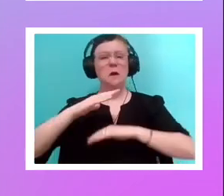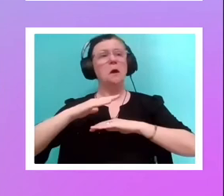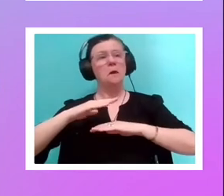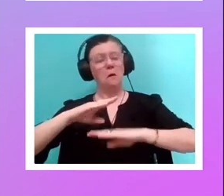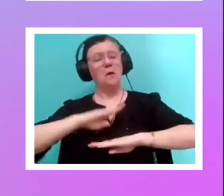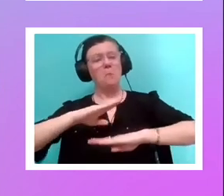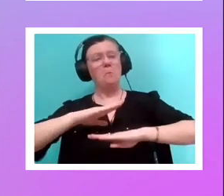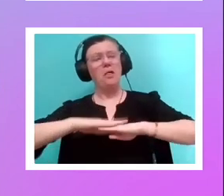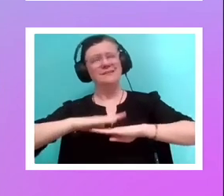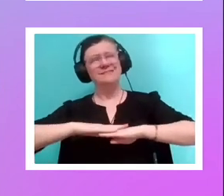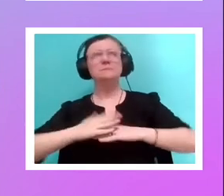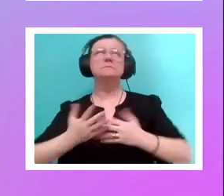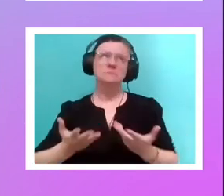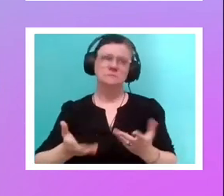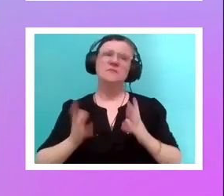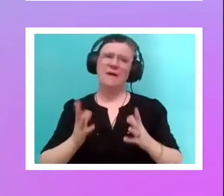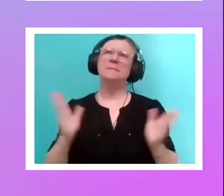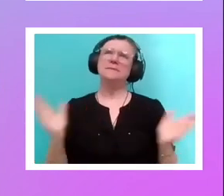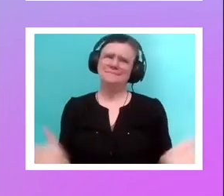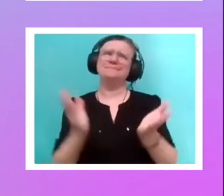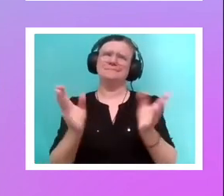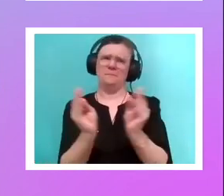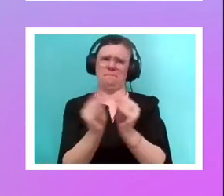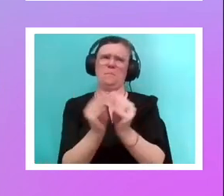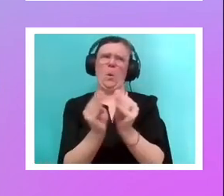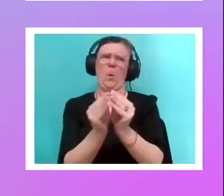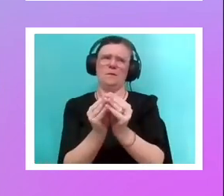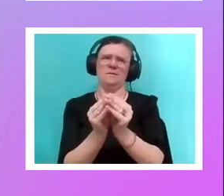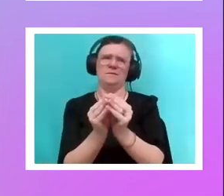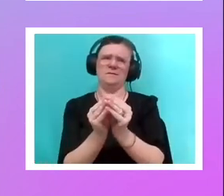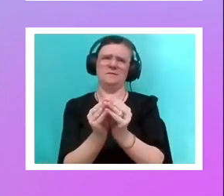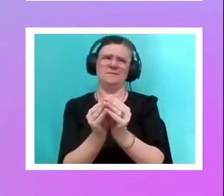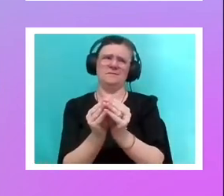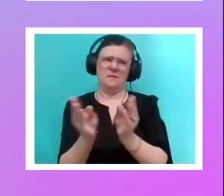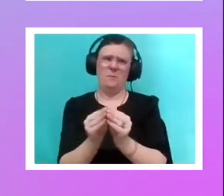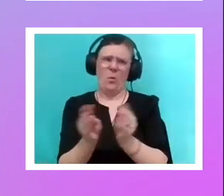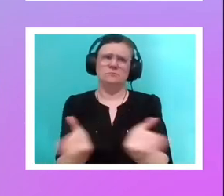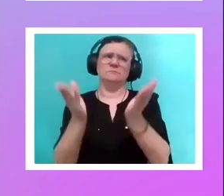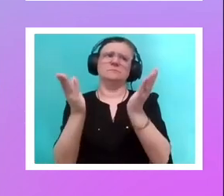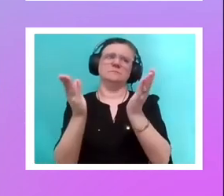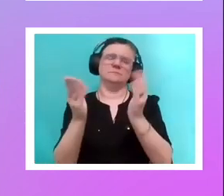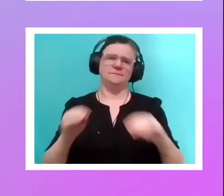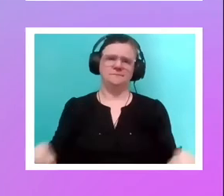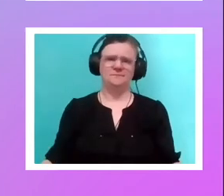treating compliance as just the minimum, if you like, that needs to be achieved.